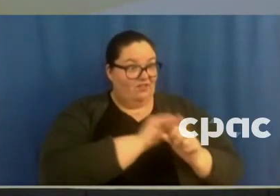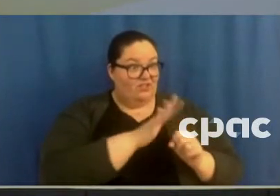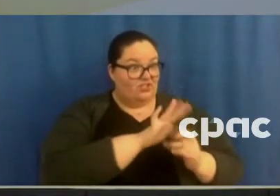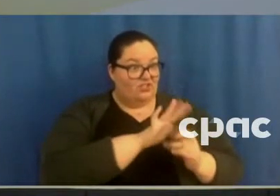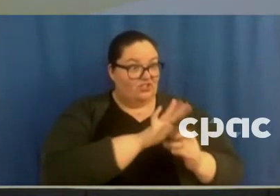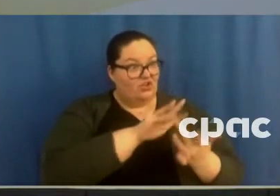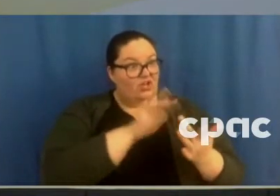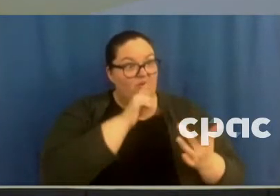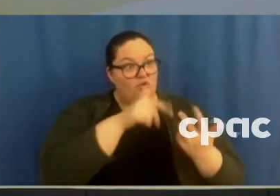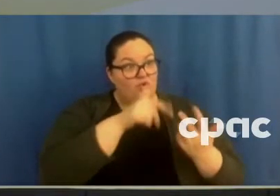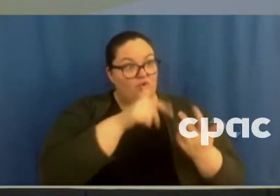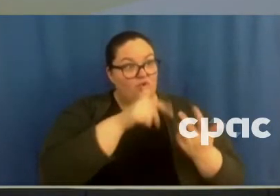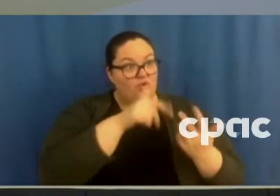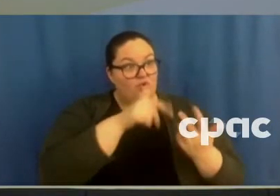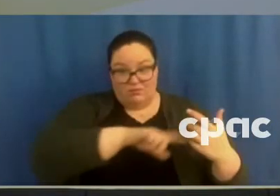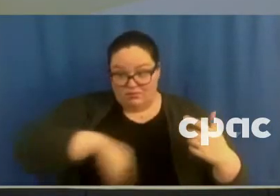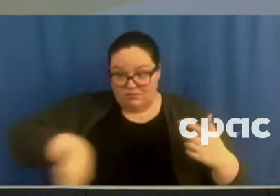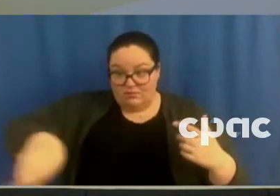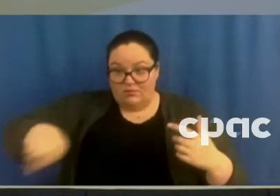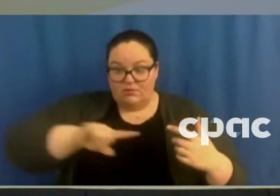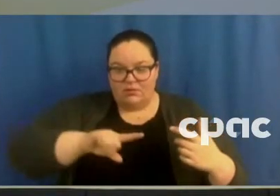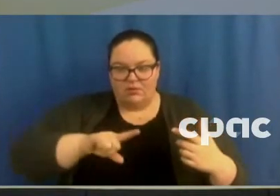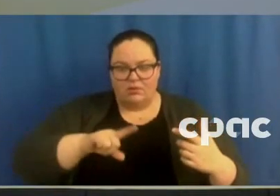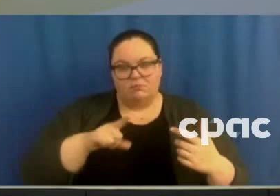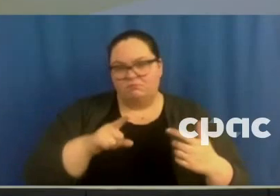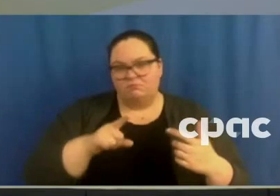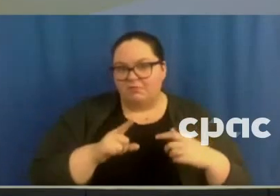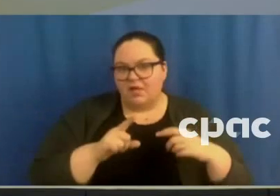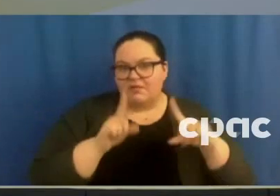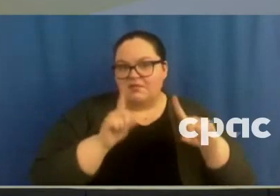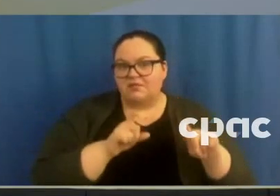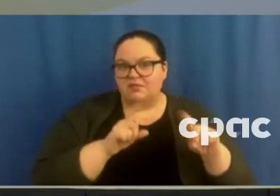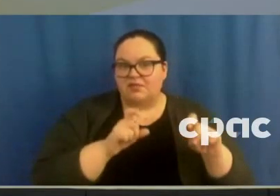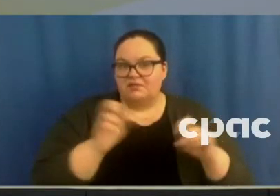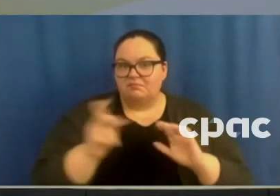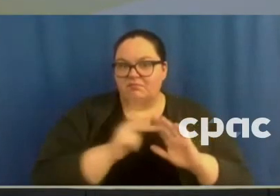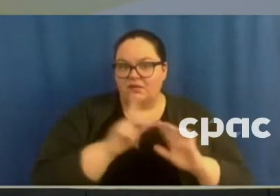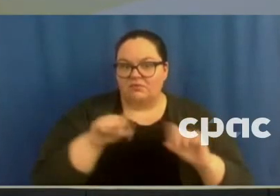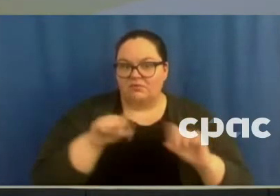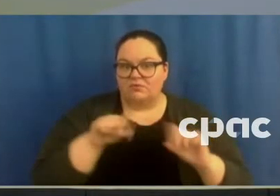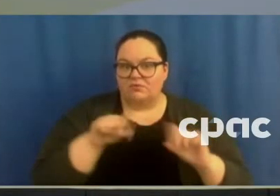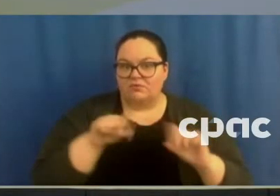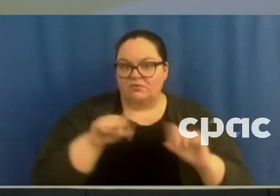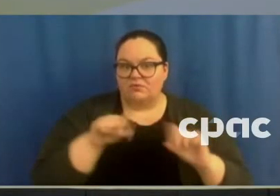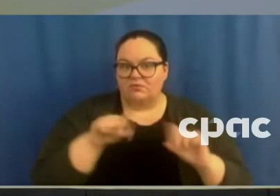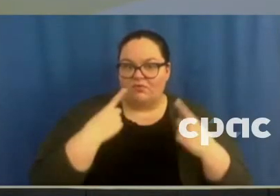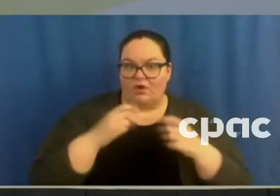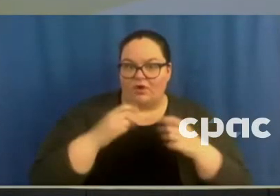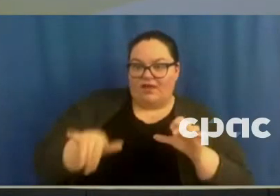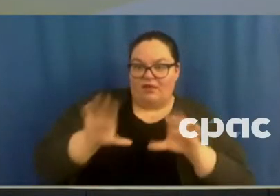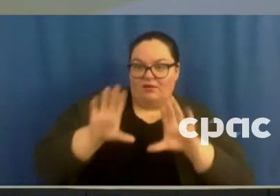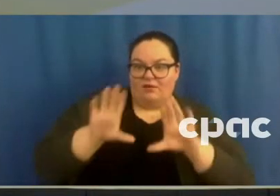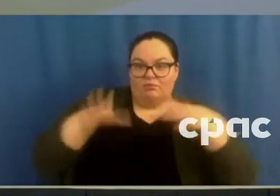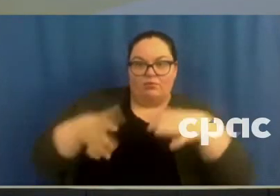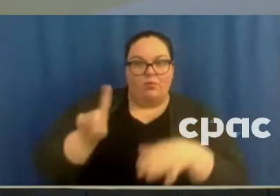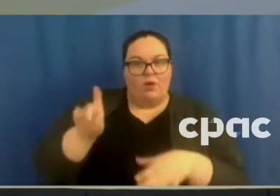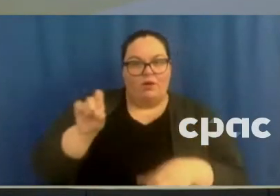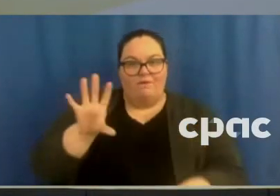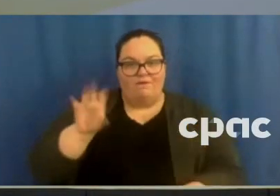you say about the tests that have come back so far for the close contacts and the other people who've been tested so